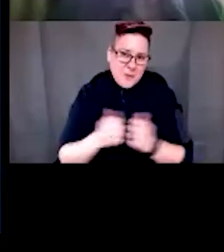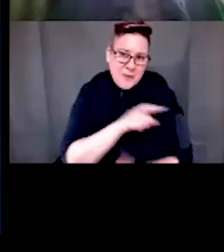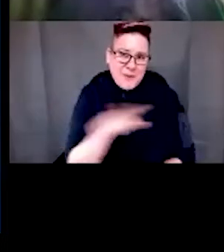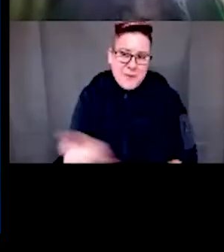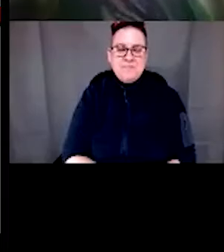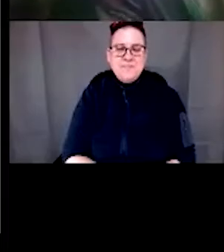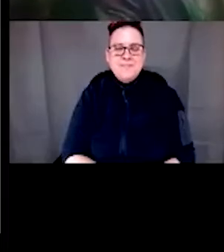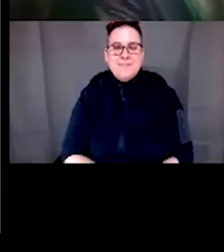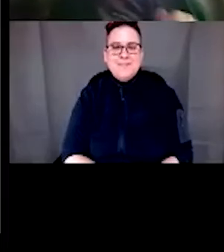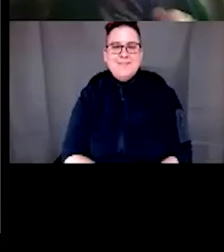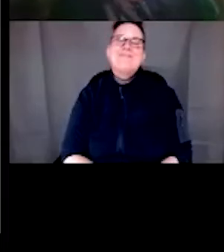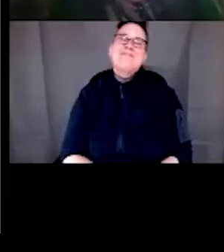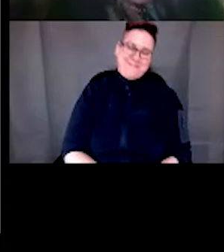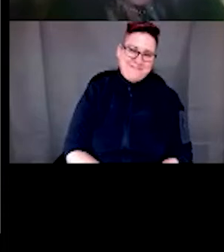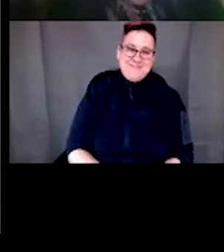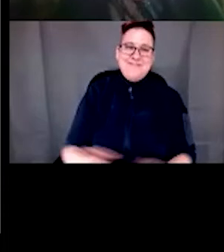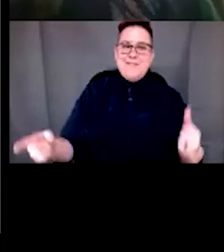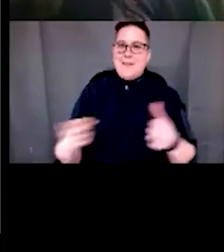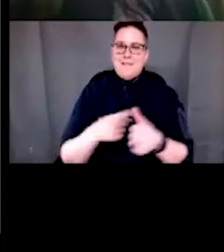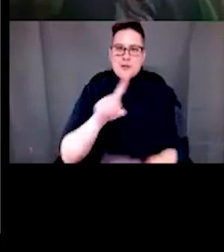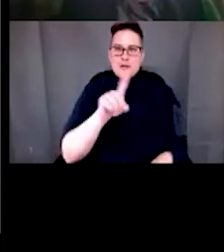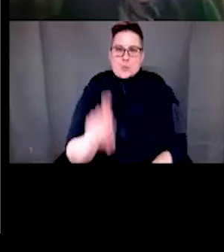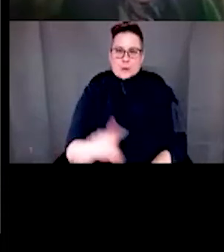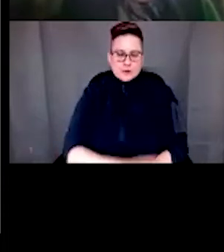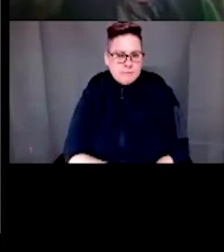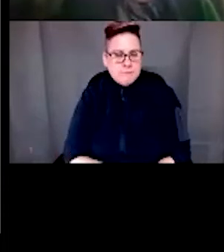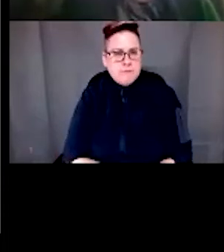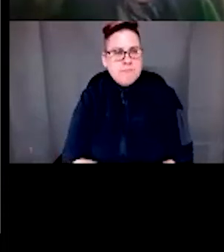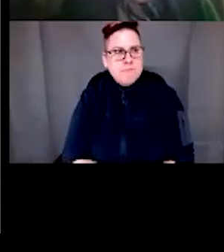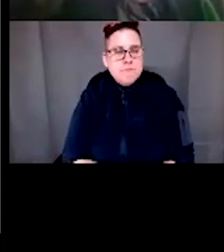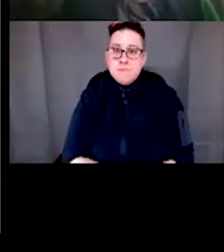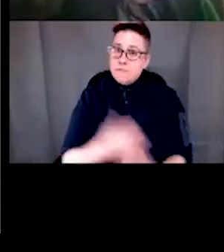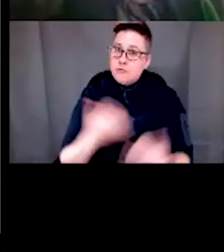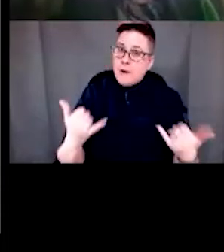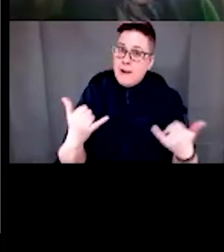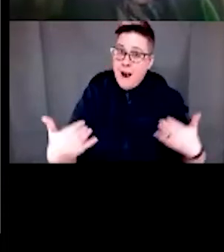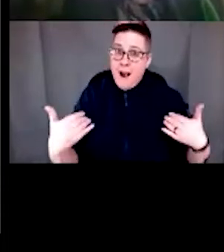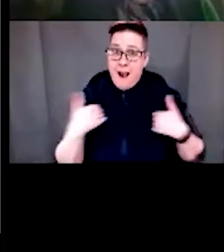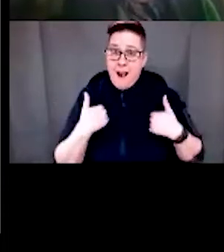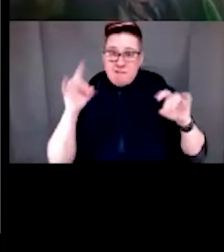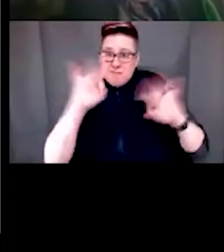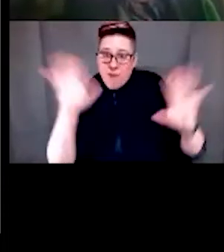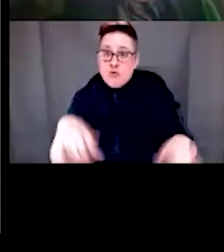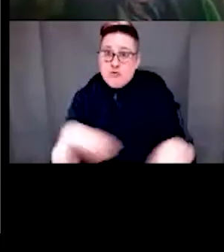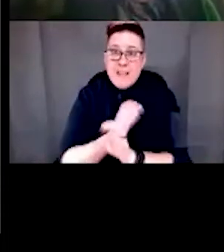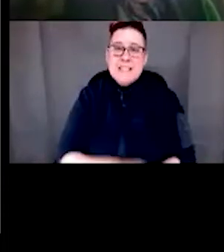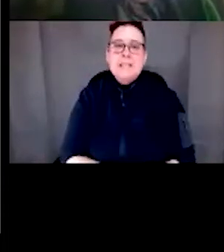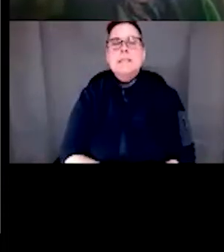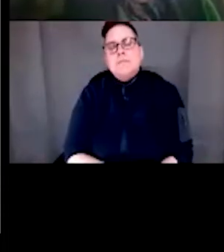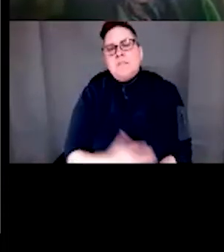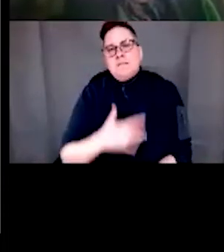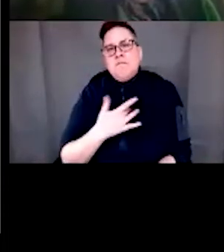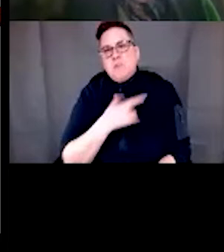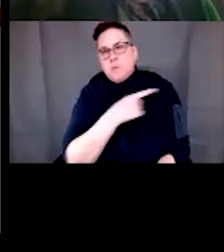today. The first question is there a crisis? And I think probably this audience, you